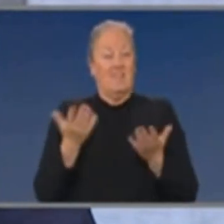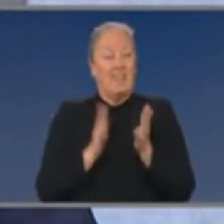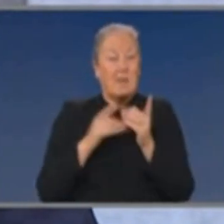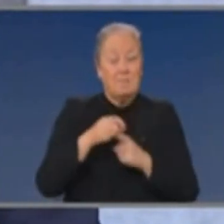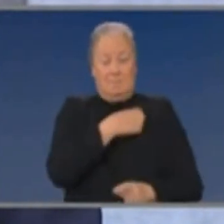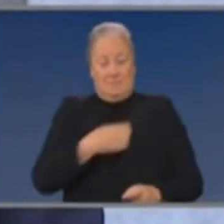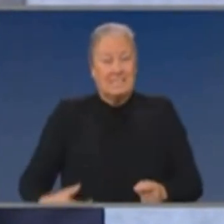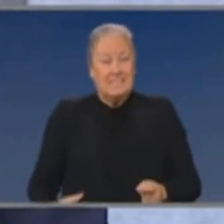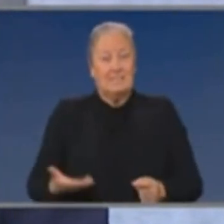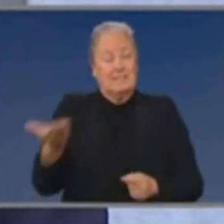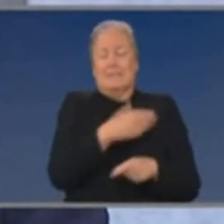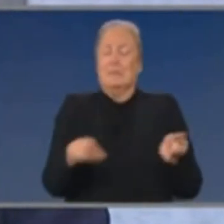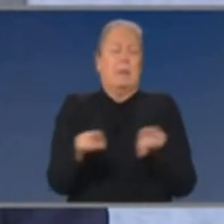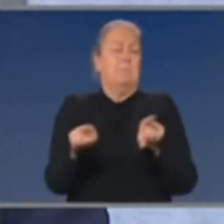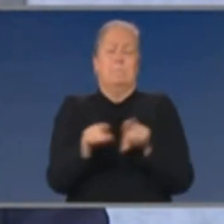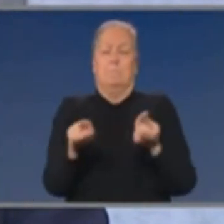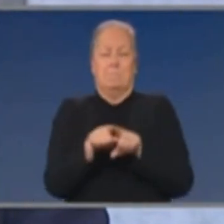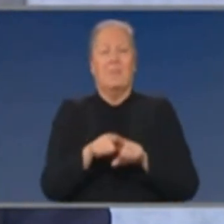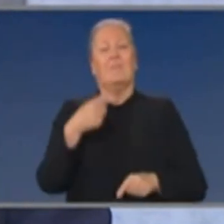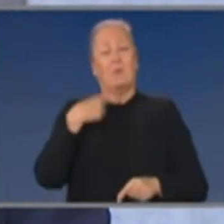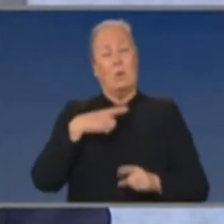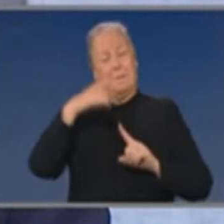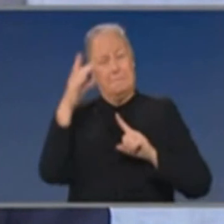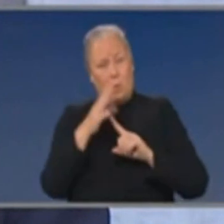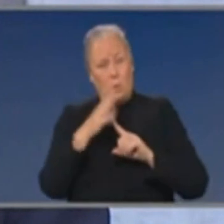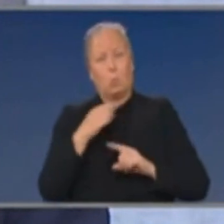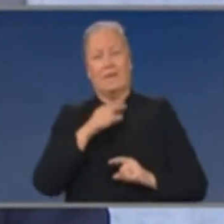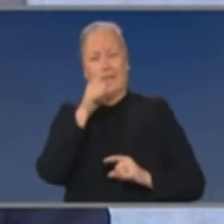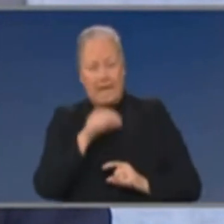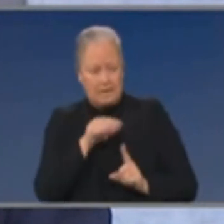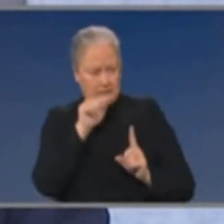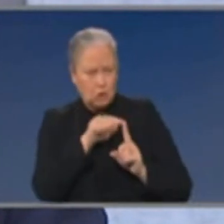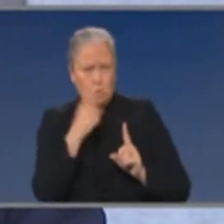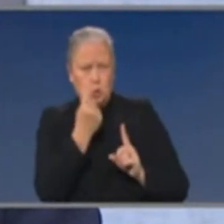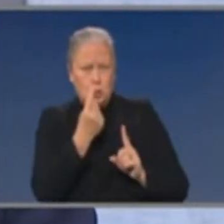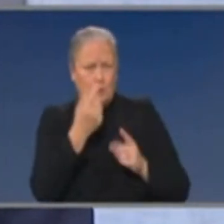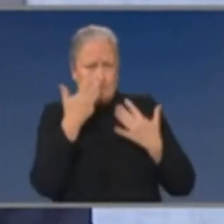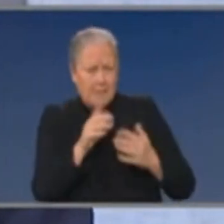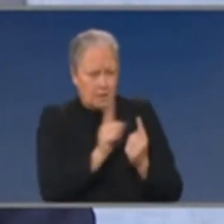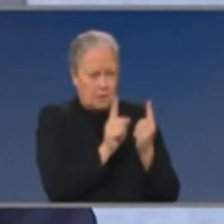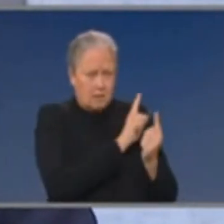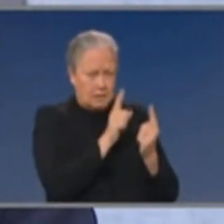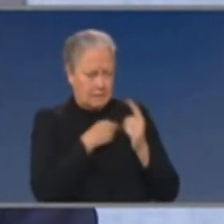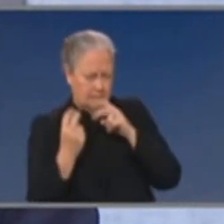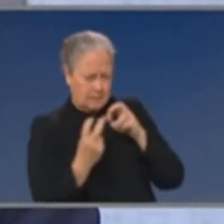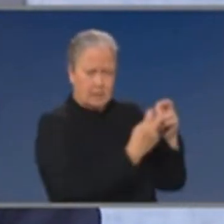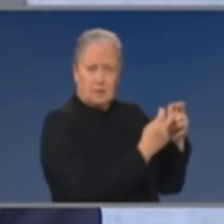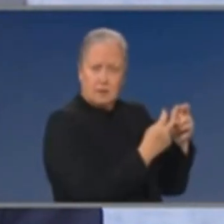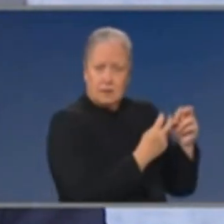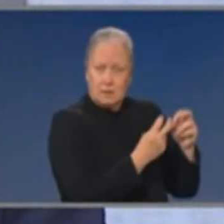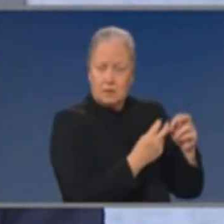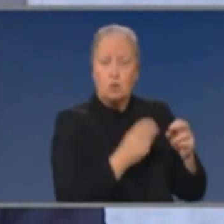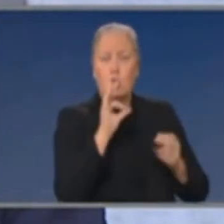This is why the tracing is so important, and to have the capability not just to make the calls and to trace